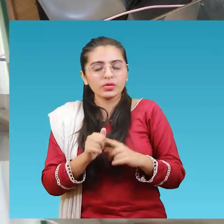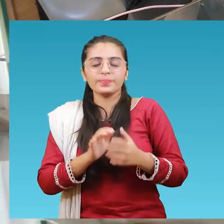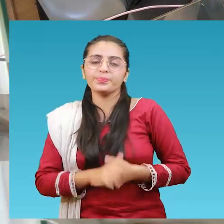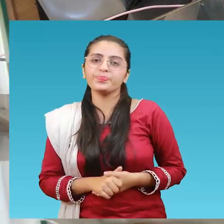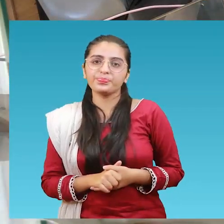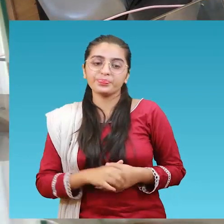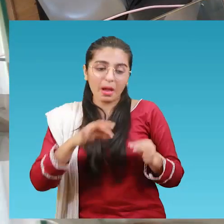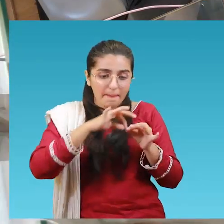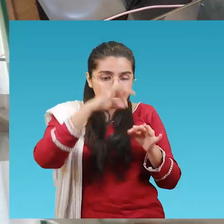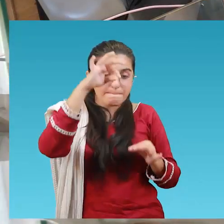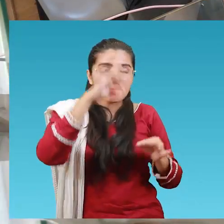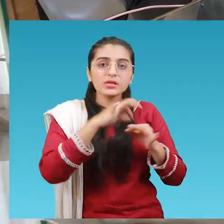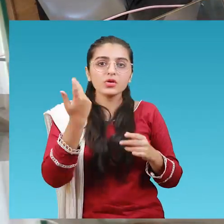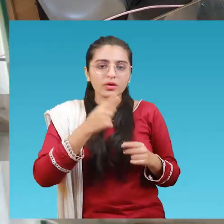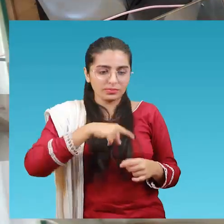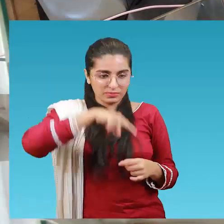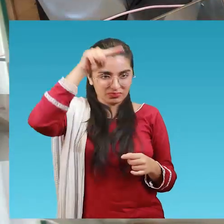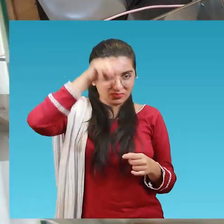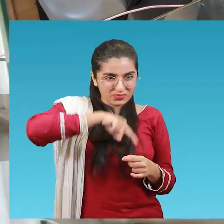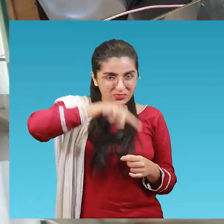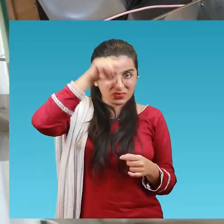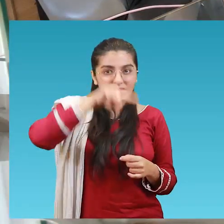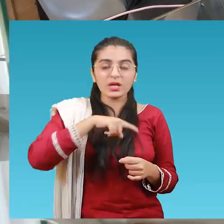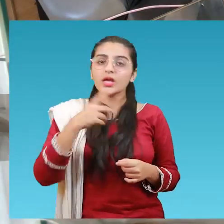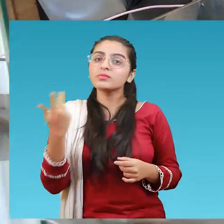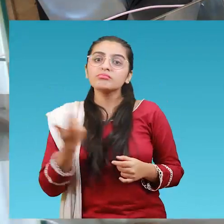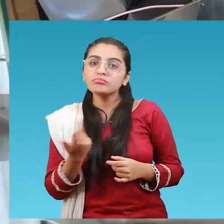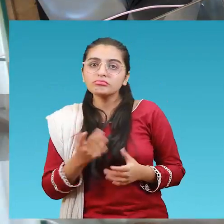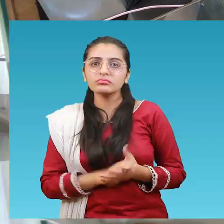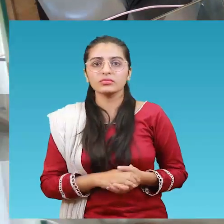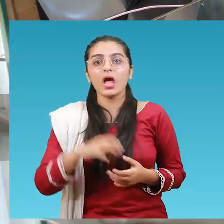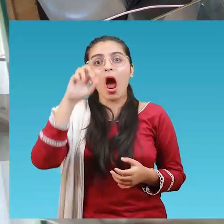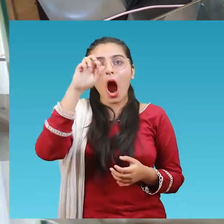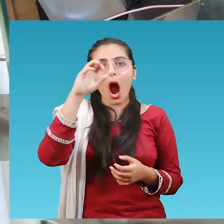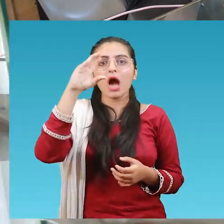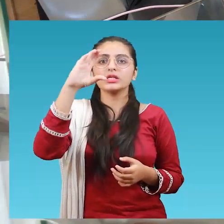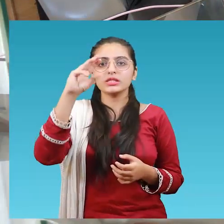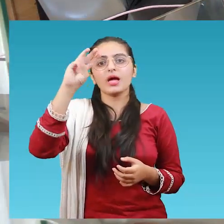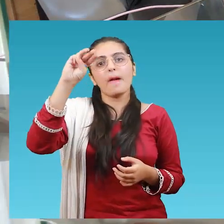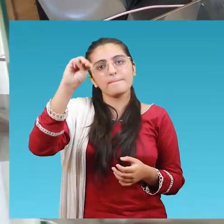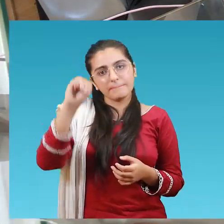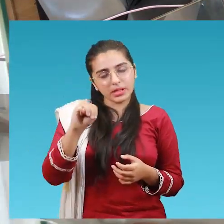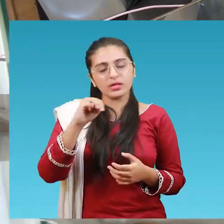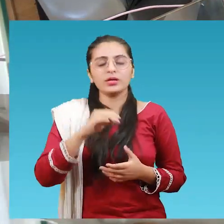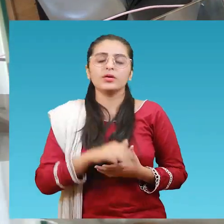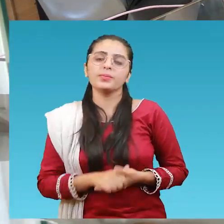cm and left to right, put a mark on 18 cm and cut it out.